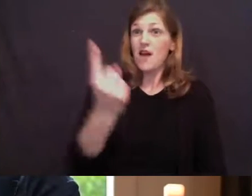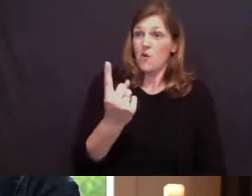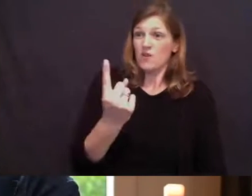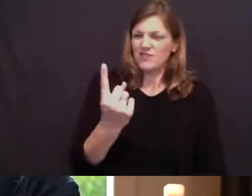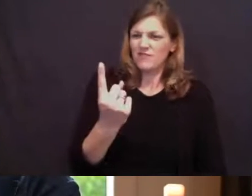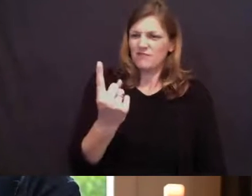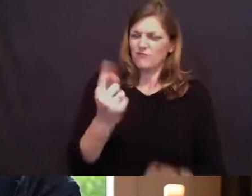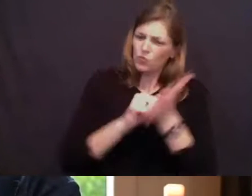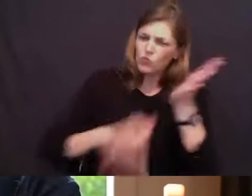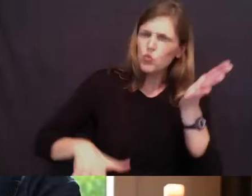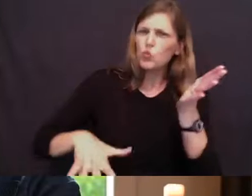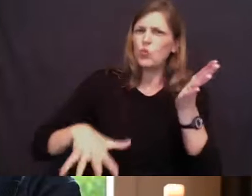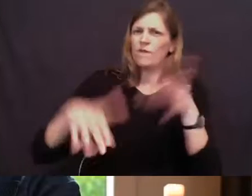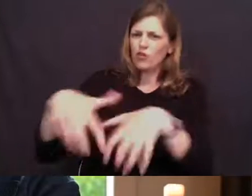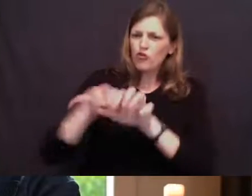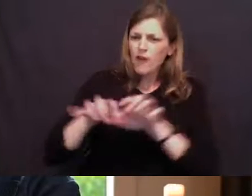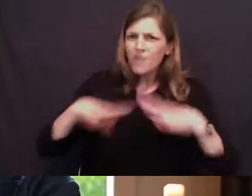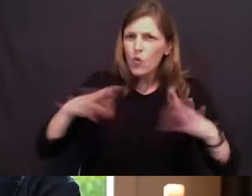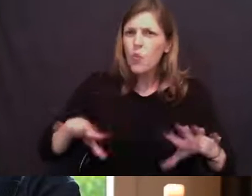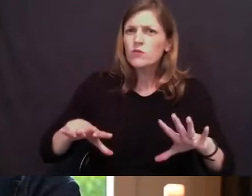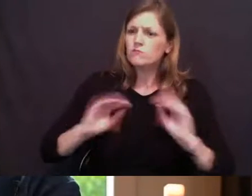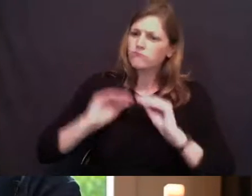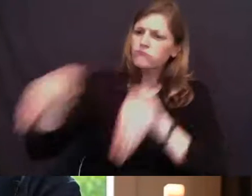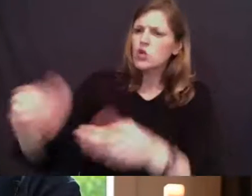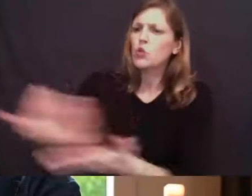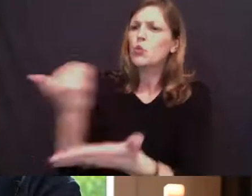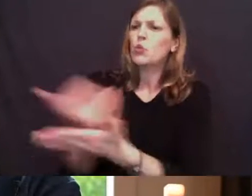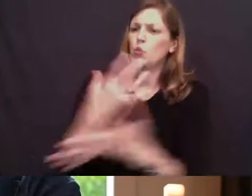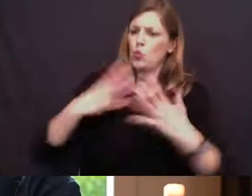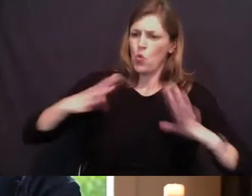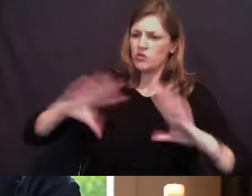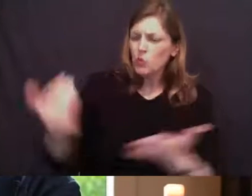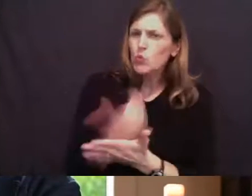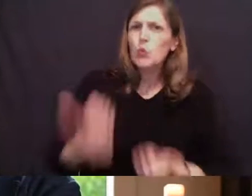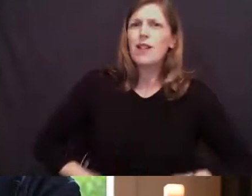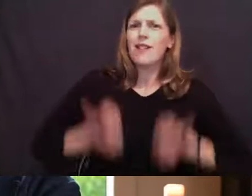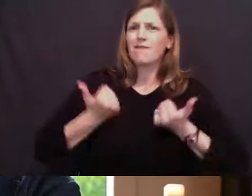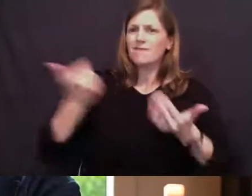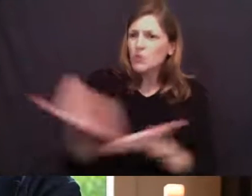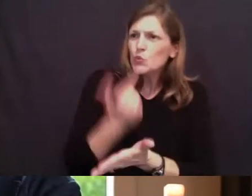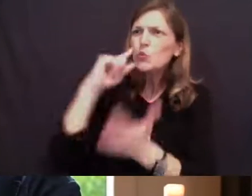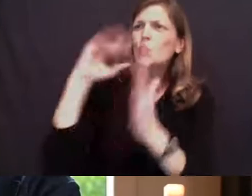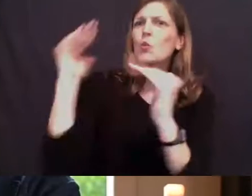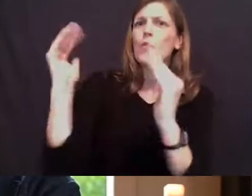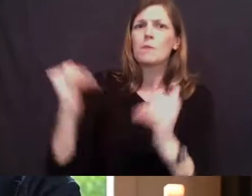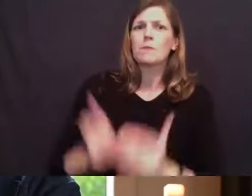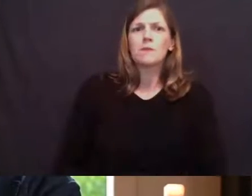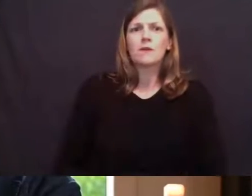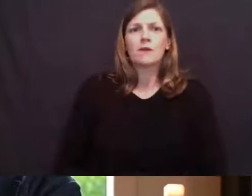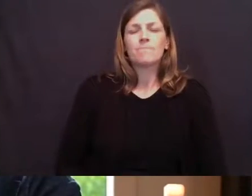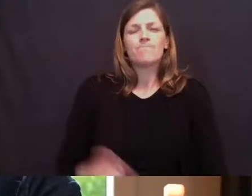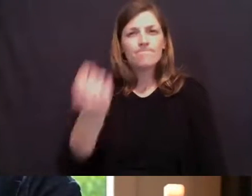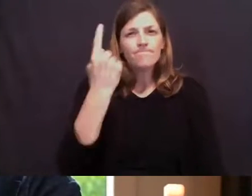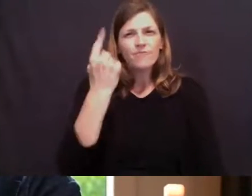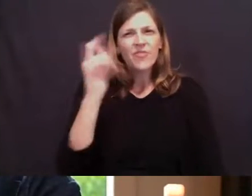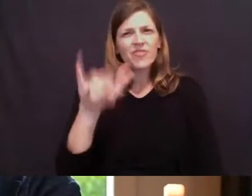the grave clothes. Clothe him with new life, new hope. You see, this is the